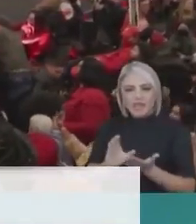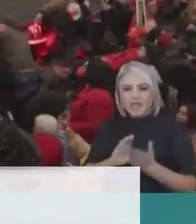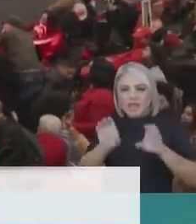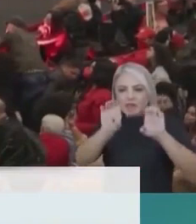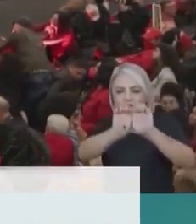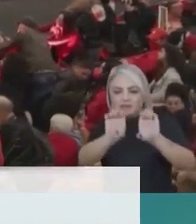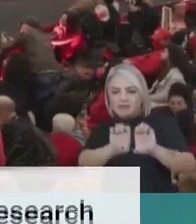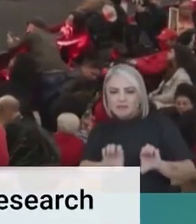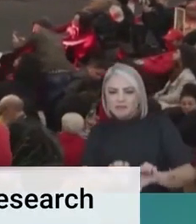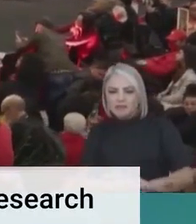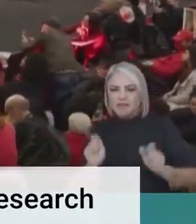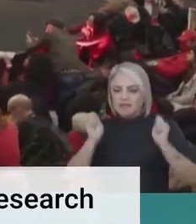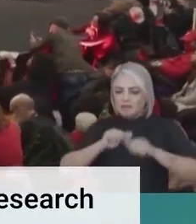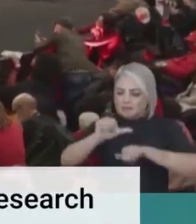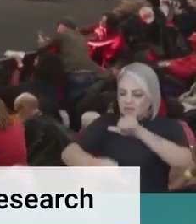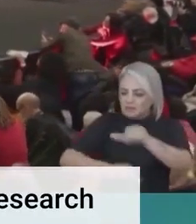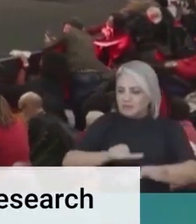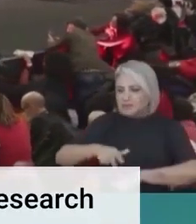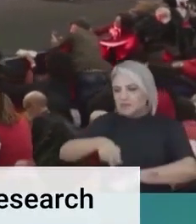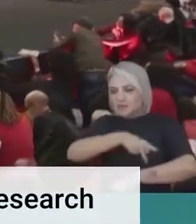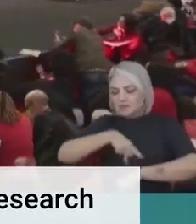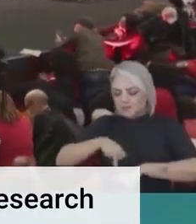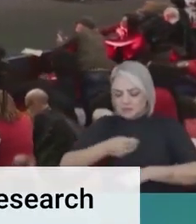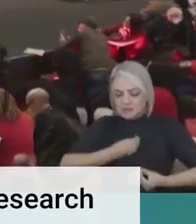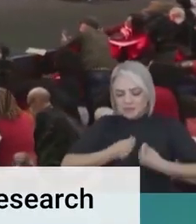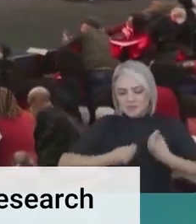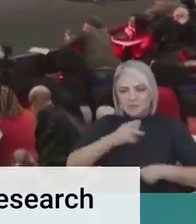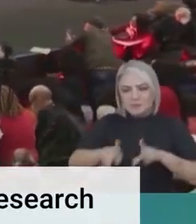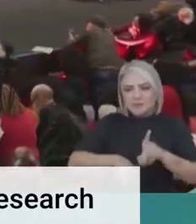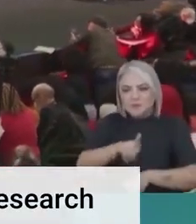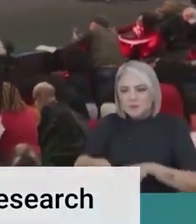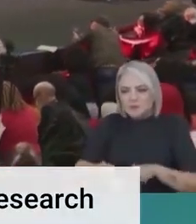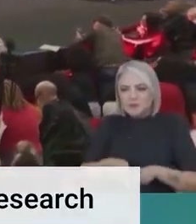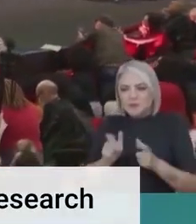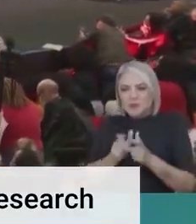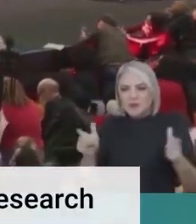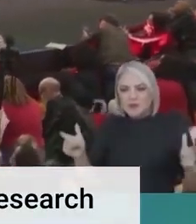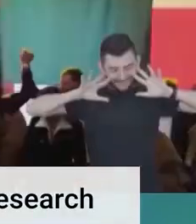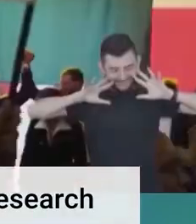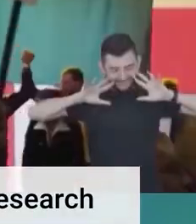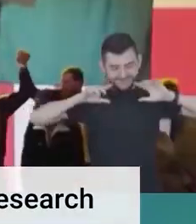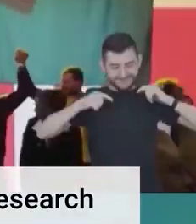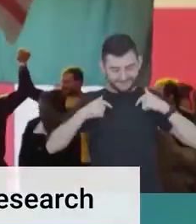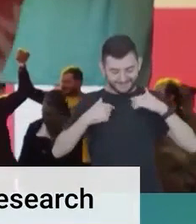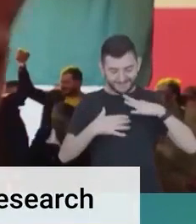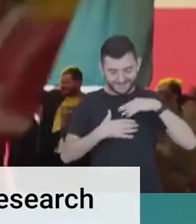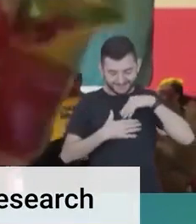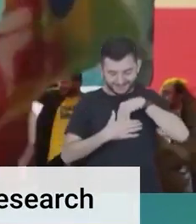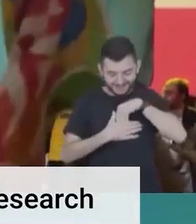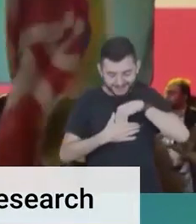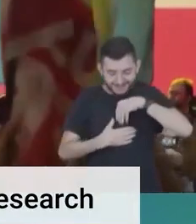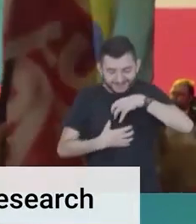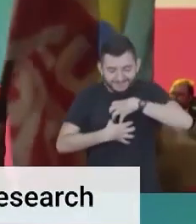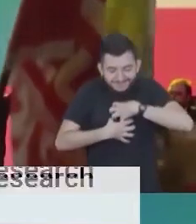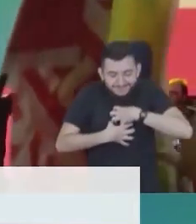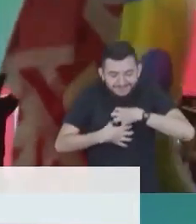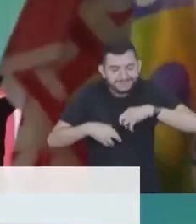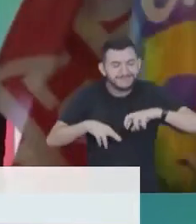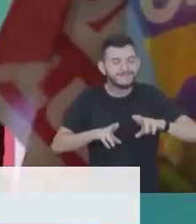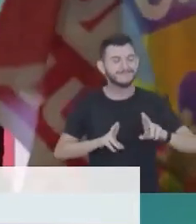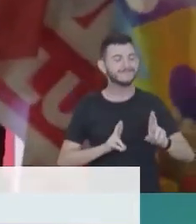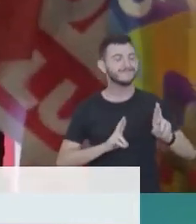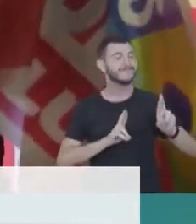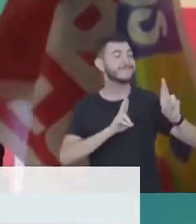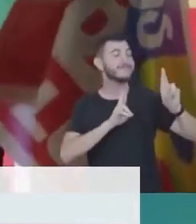happened to President Dilma Rousseff is on the minds of everybody. You can win an election, you can push an agenda, but you'll